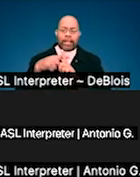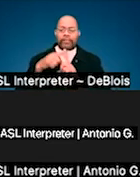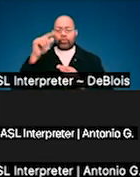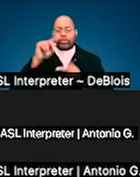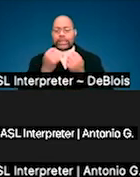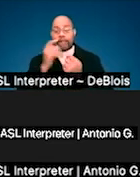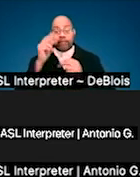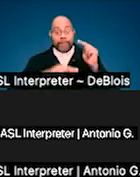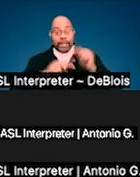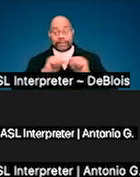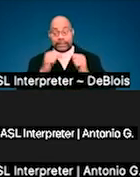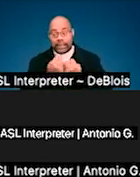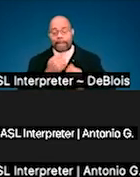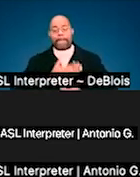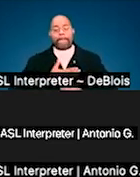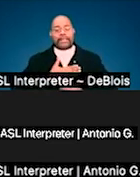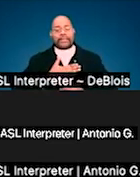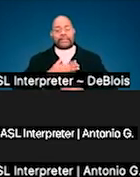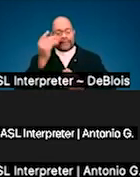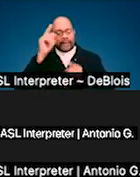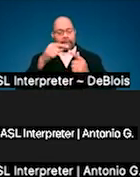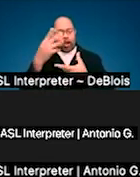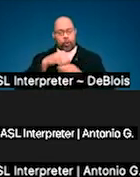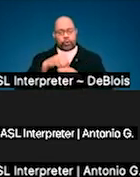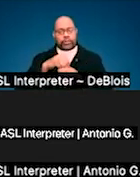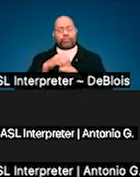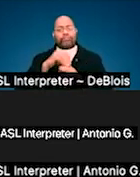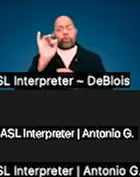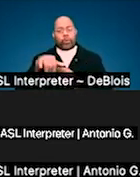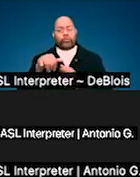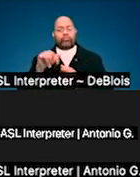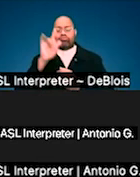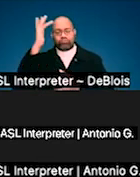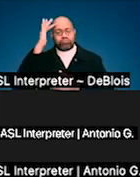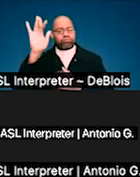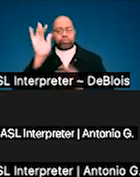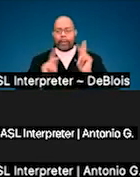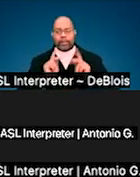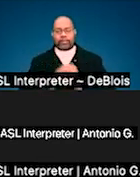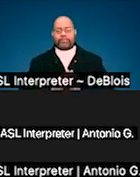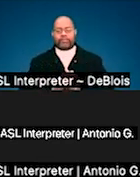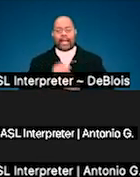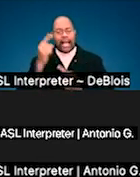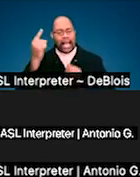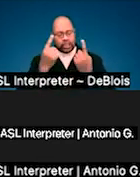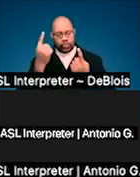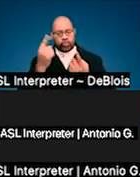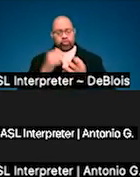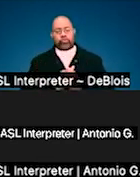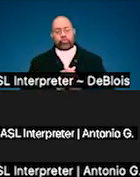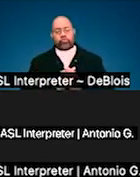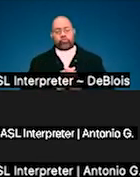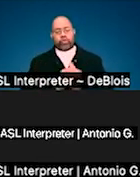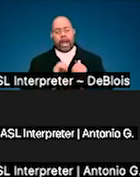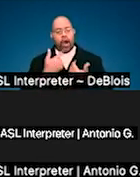if you're building a team, please think of including some of these brilliant minds and considering